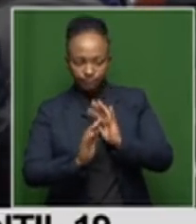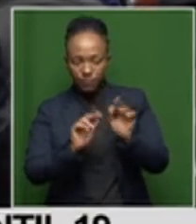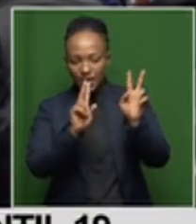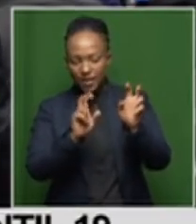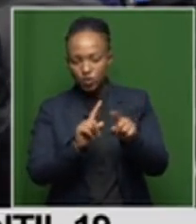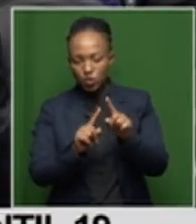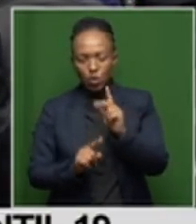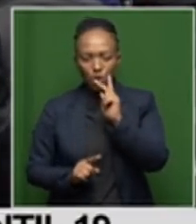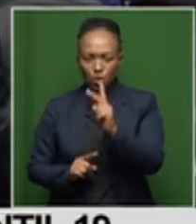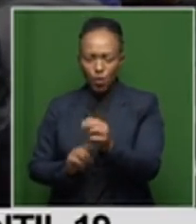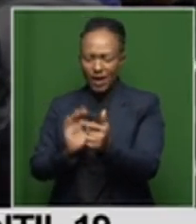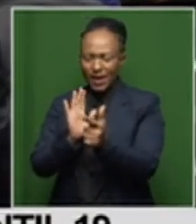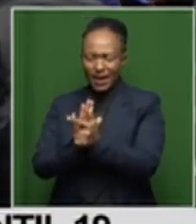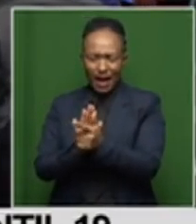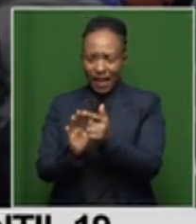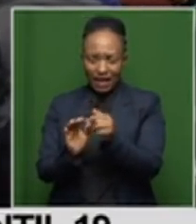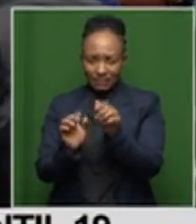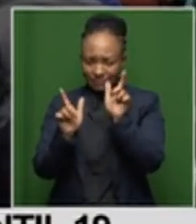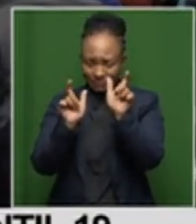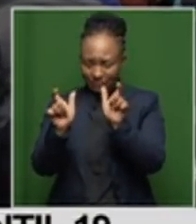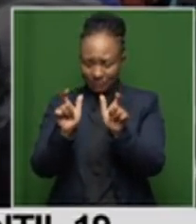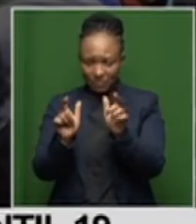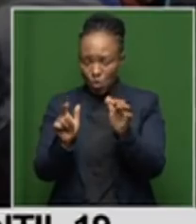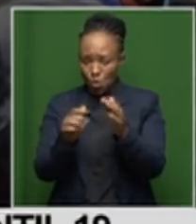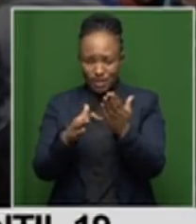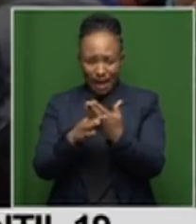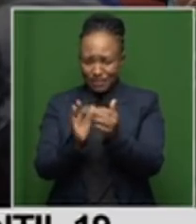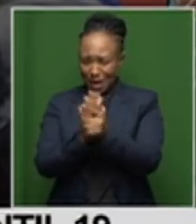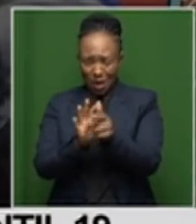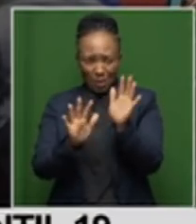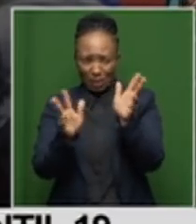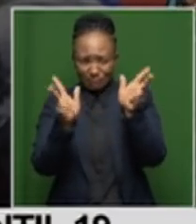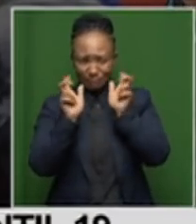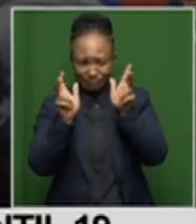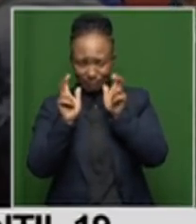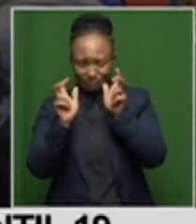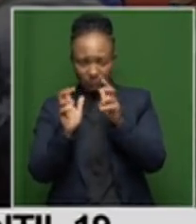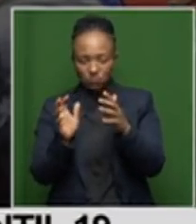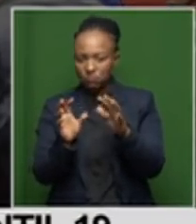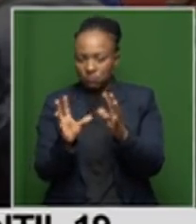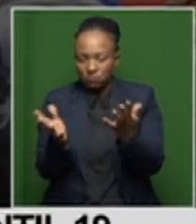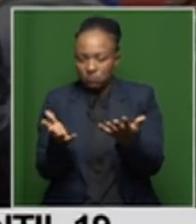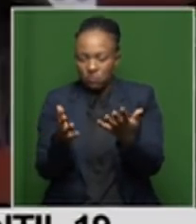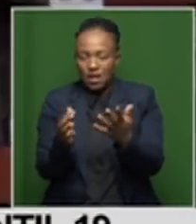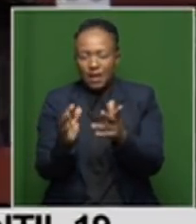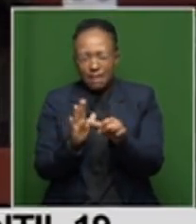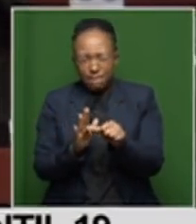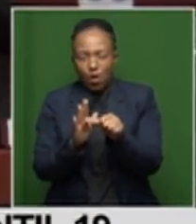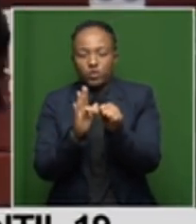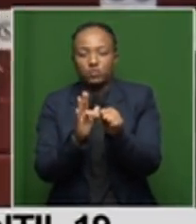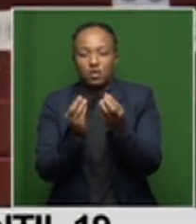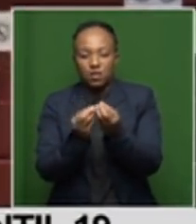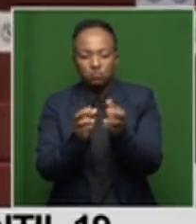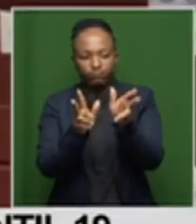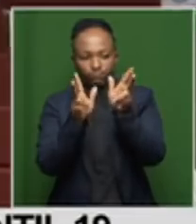Mzwandile, look, it's very legalese, and they were talking a lot of case law and all of those things. But what are the key things that you